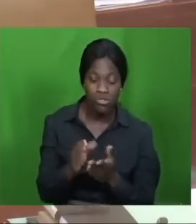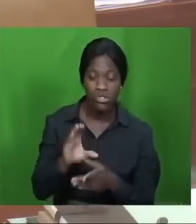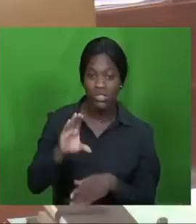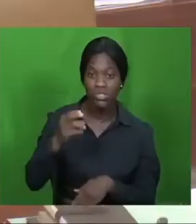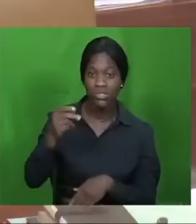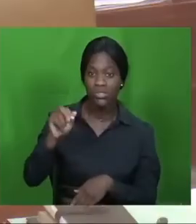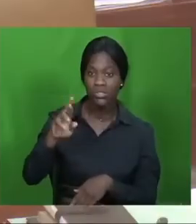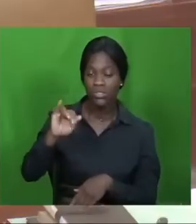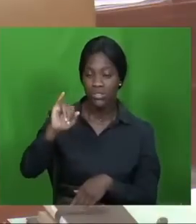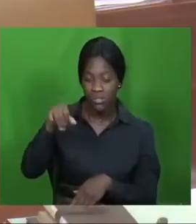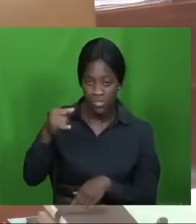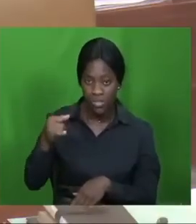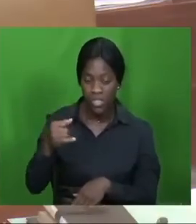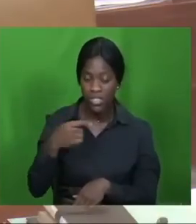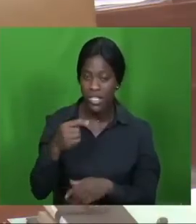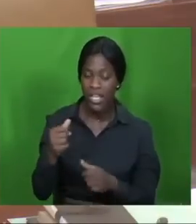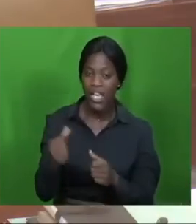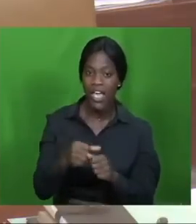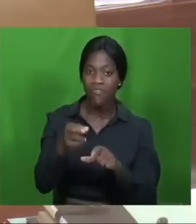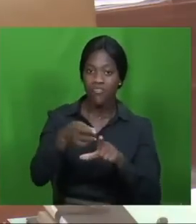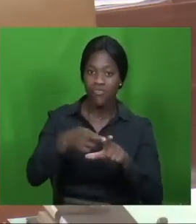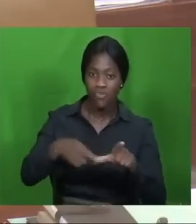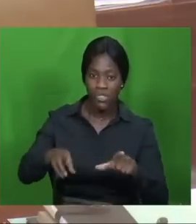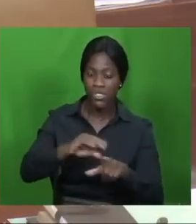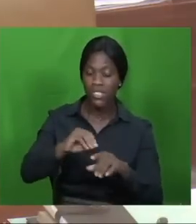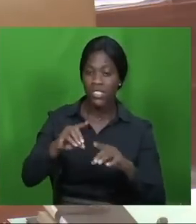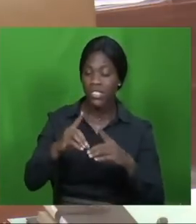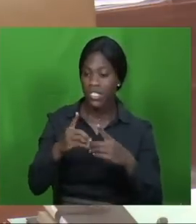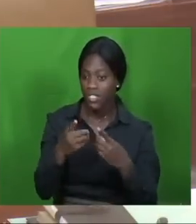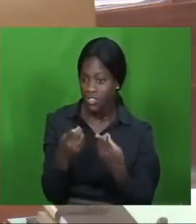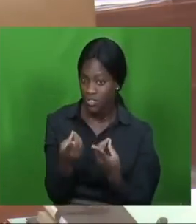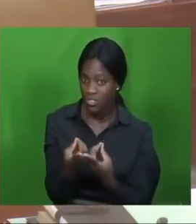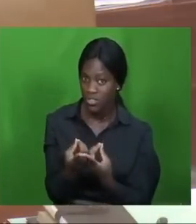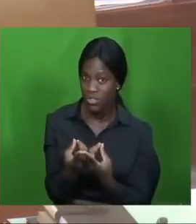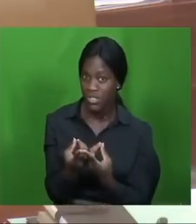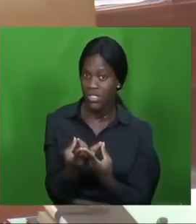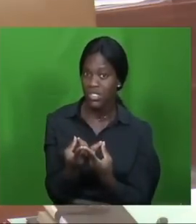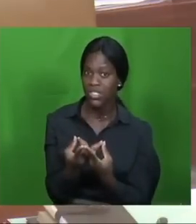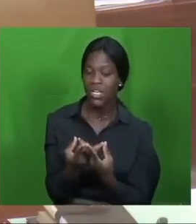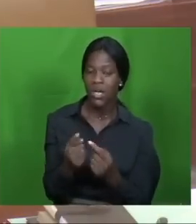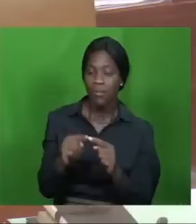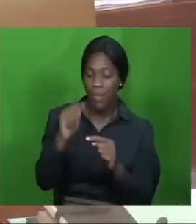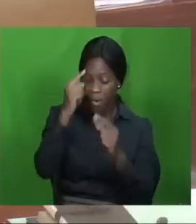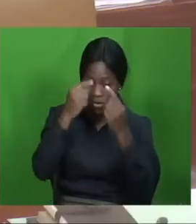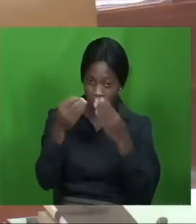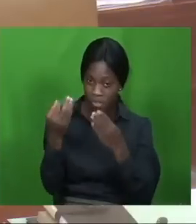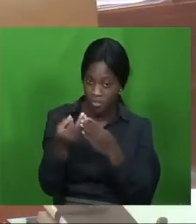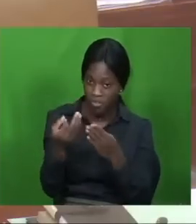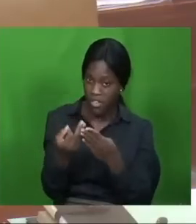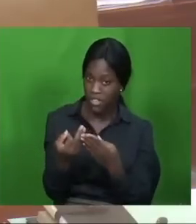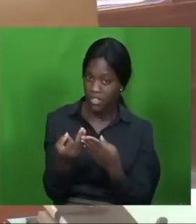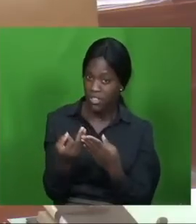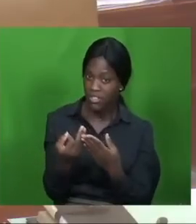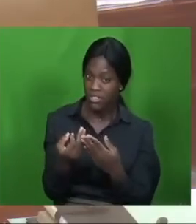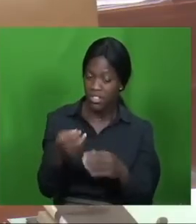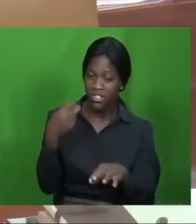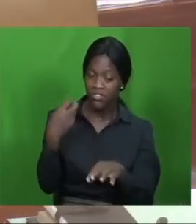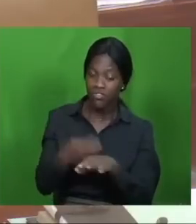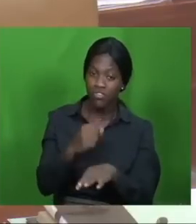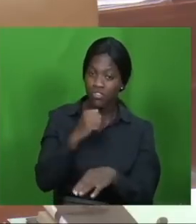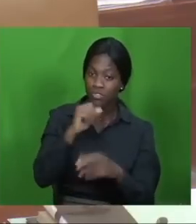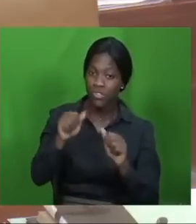that they were in every region and every district. But because of financial constraints, Mr. Speaker, they are not able to do